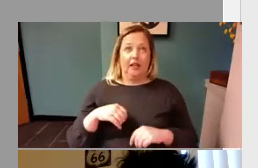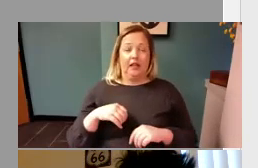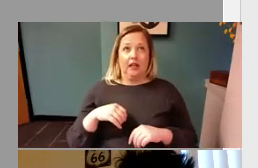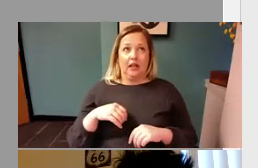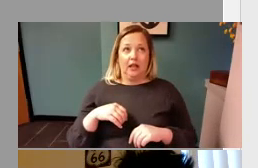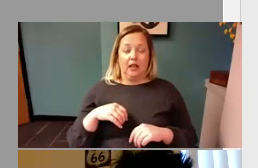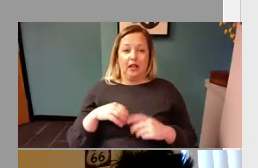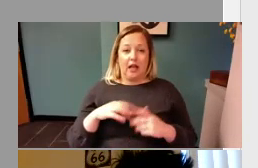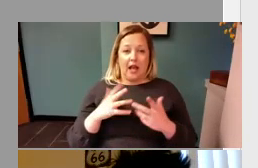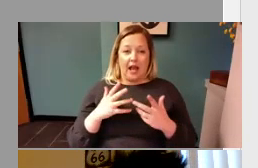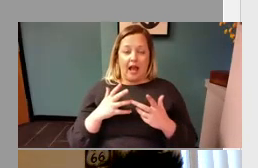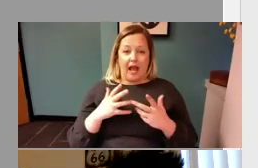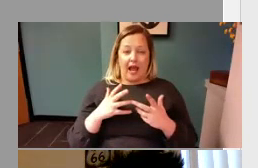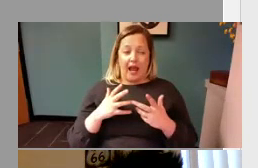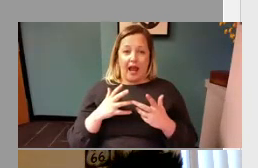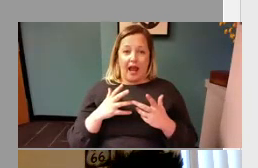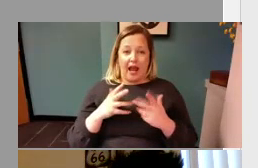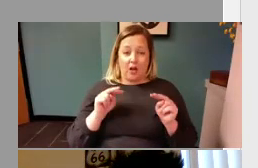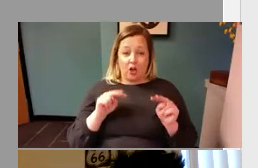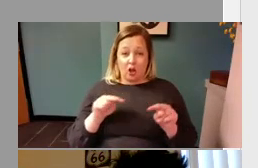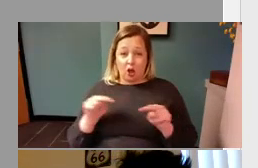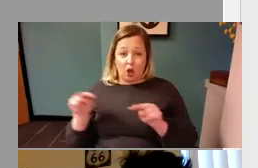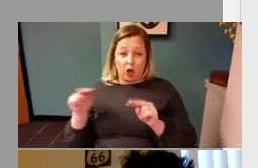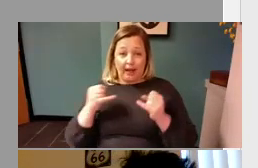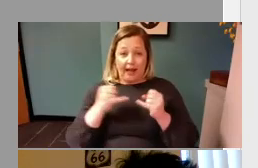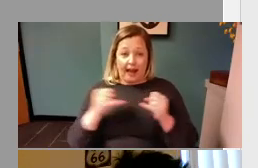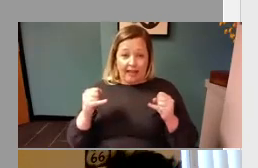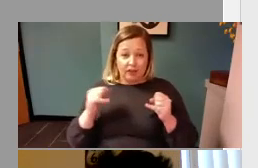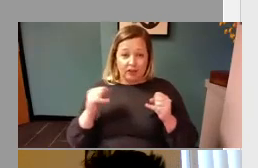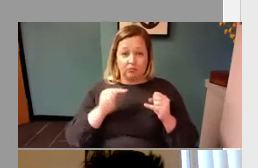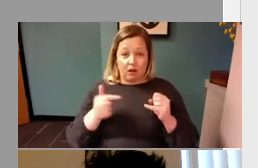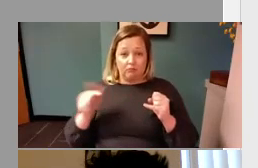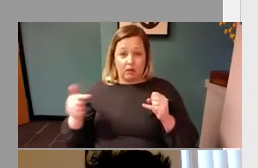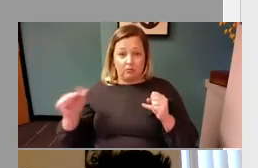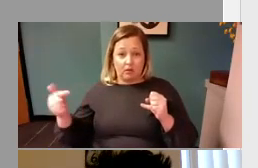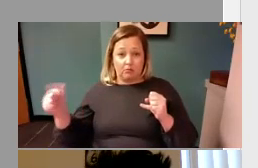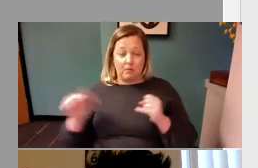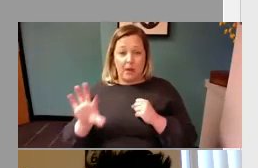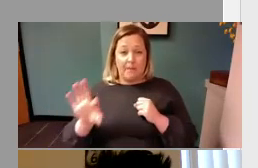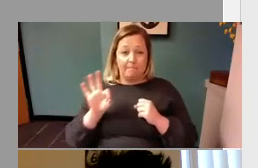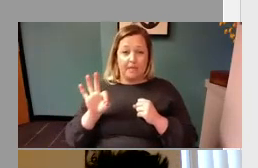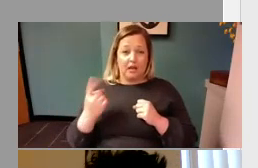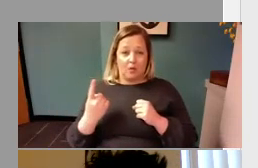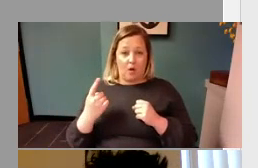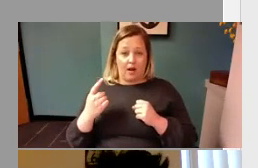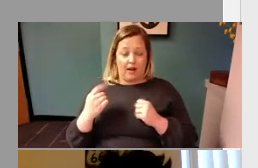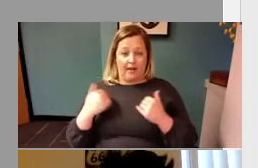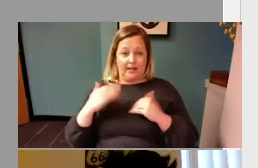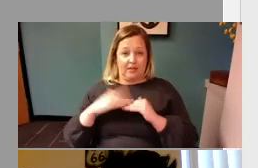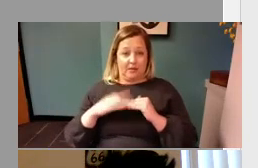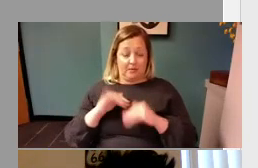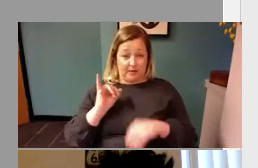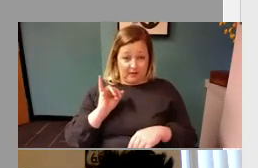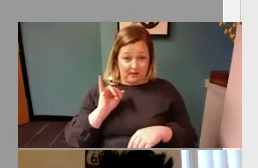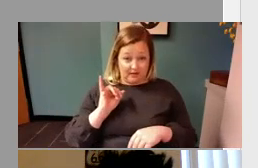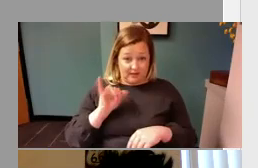adjacent edges every time and picking the edge with the minimum cost. Does that algorithm ring a bell? Like, have we